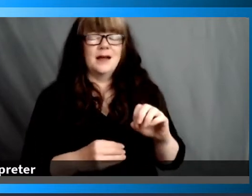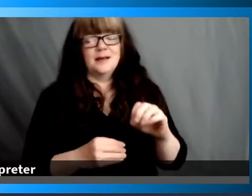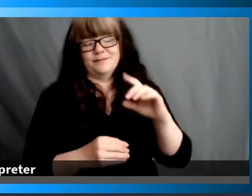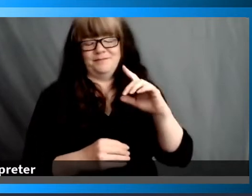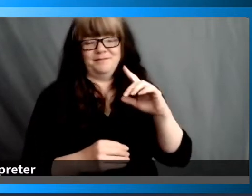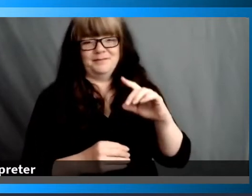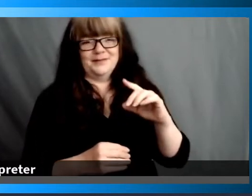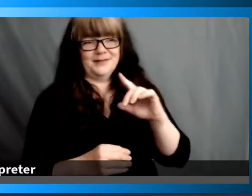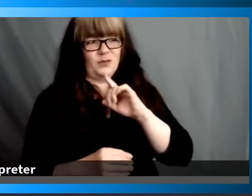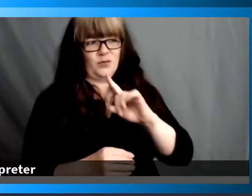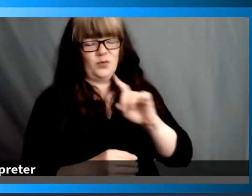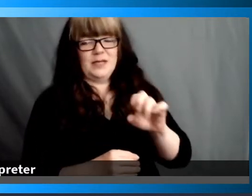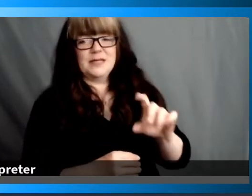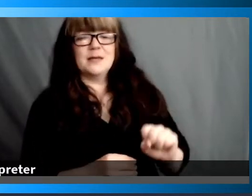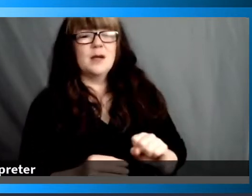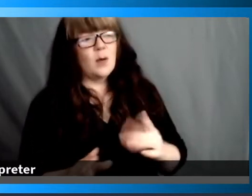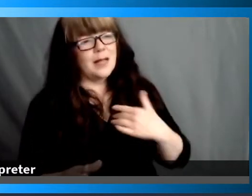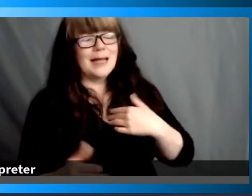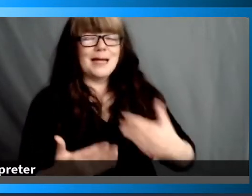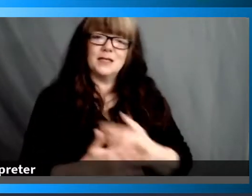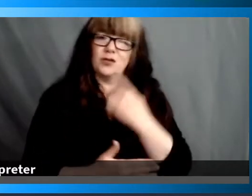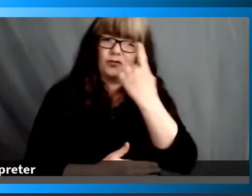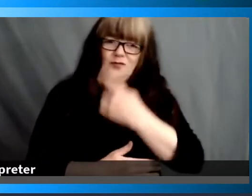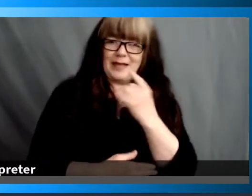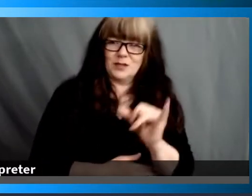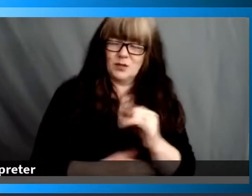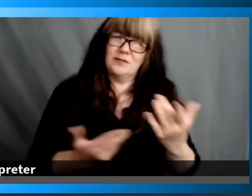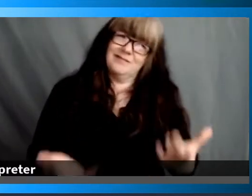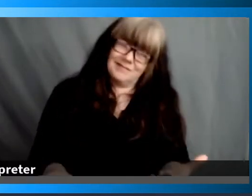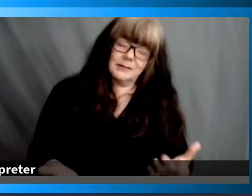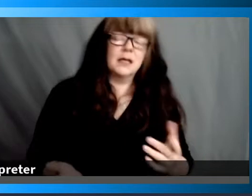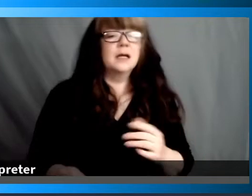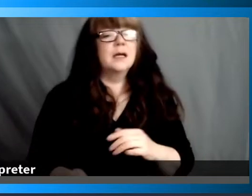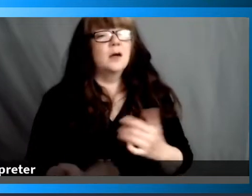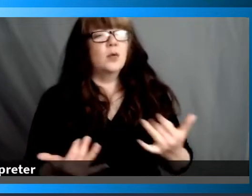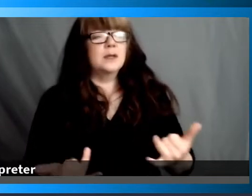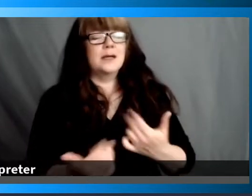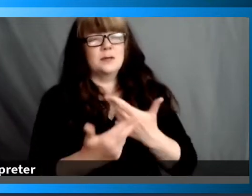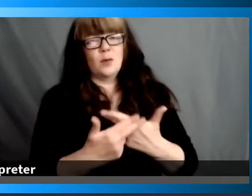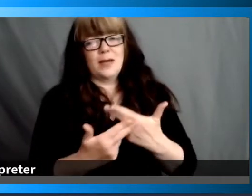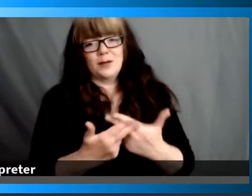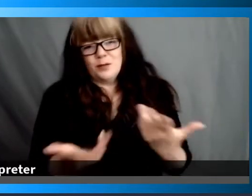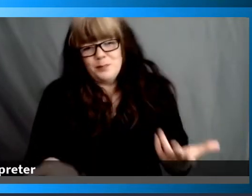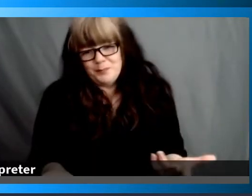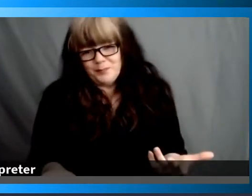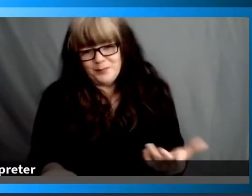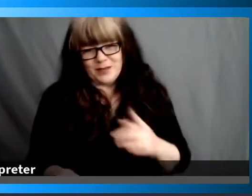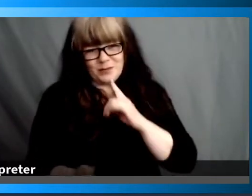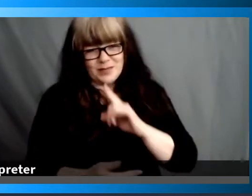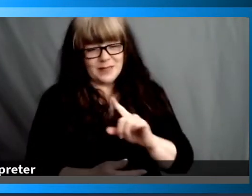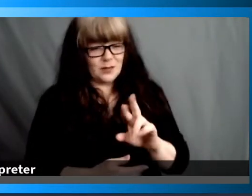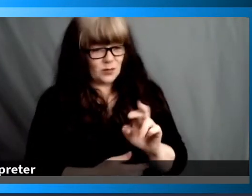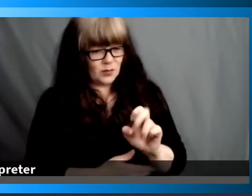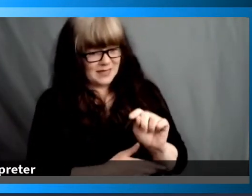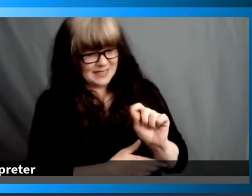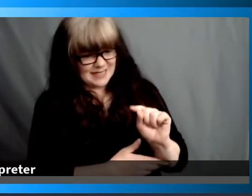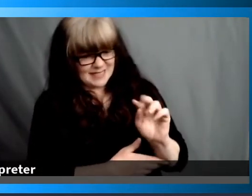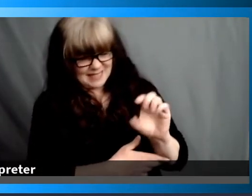not real. It is Wynonna Earp. I mean, so much we can do on the realistic.